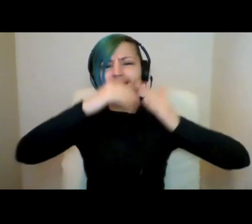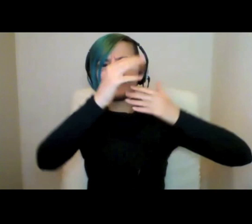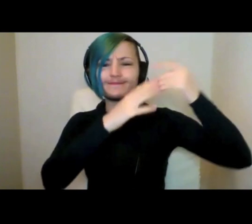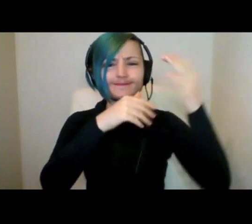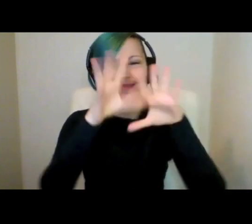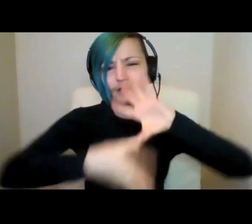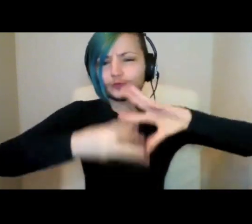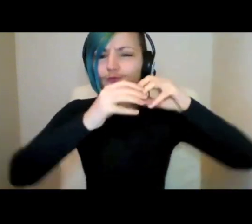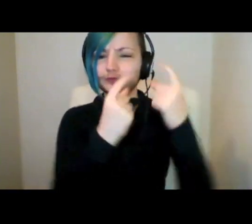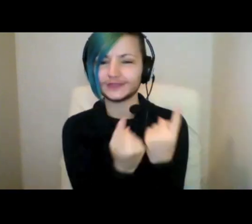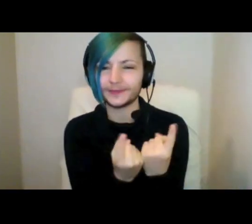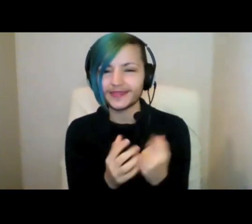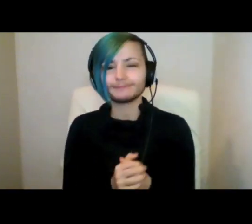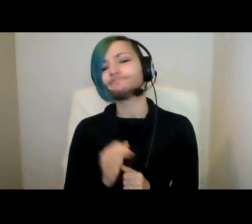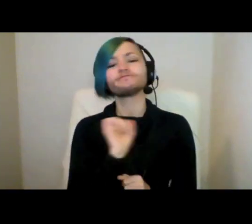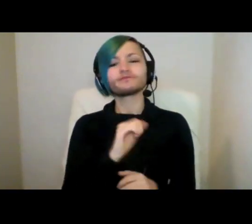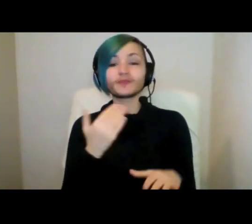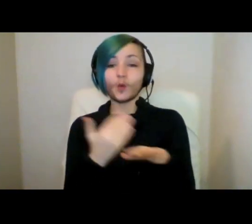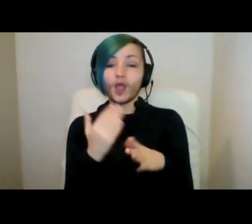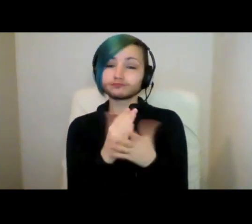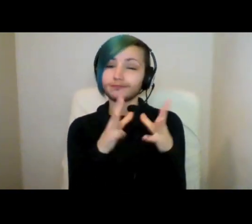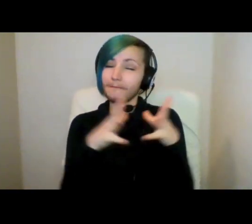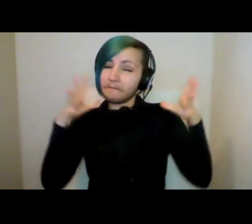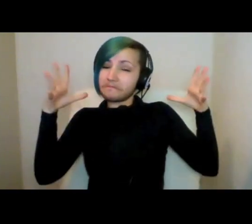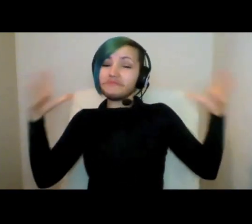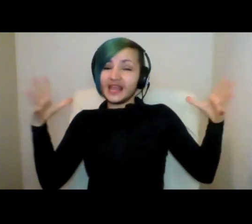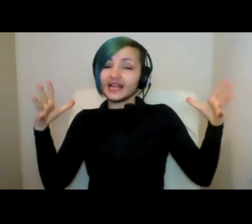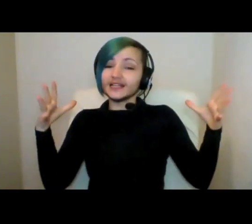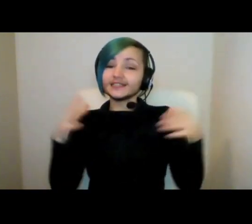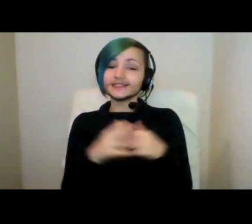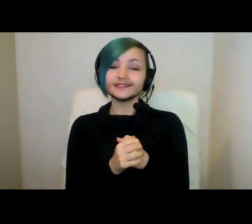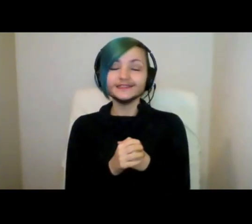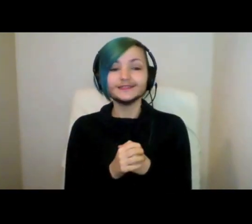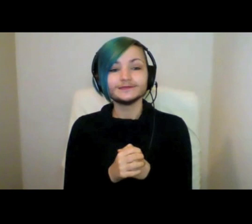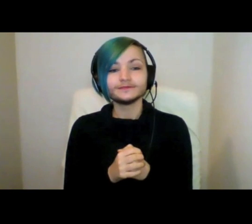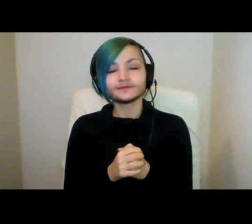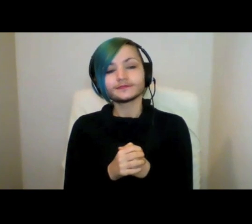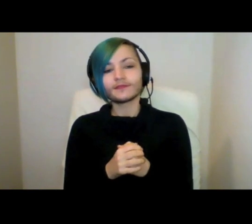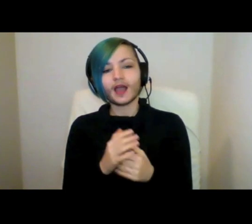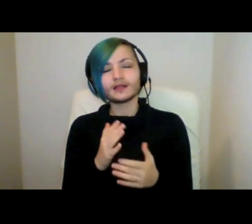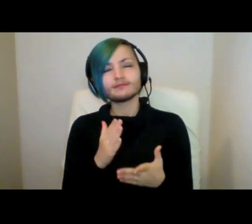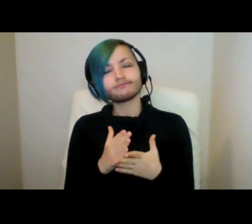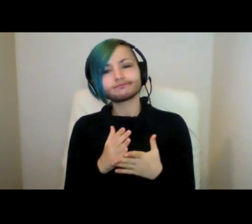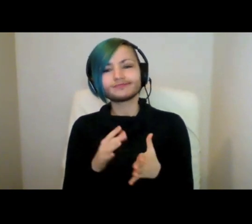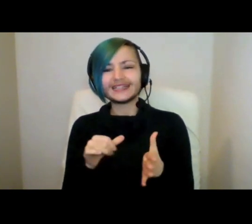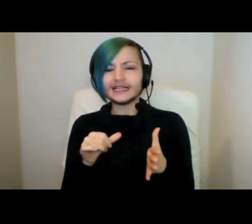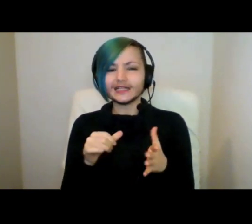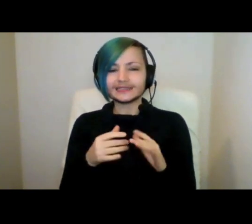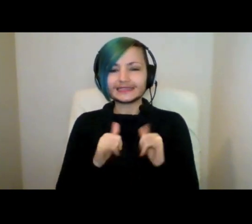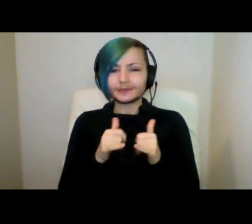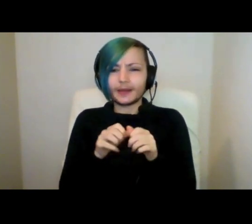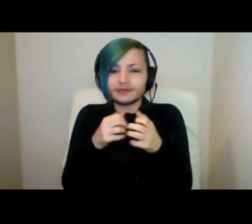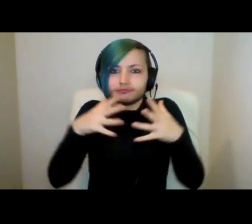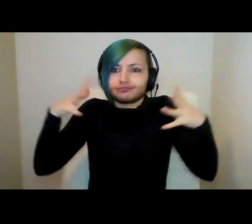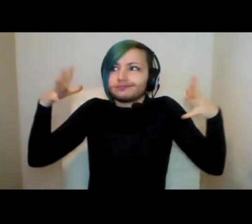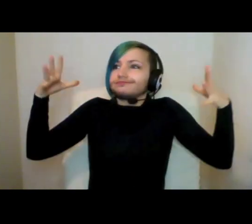Her work is incredibly large often, and quite hard to contain and very